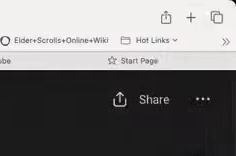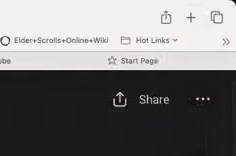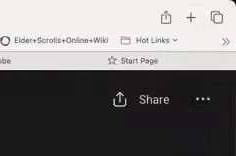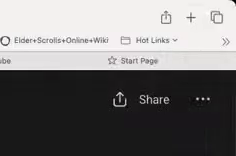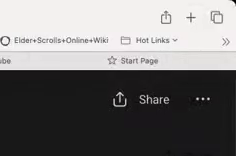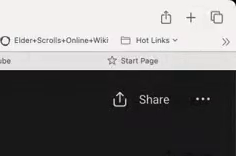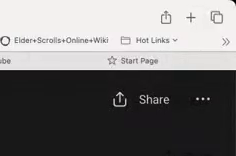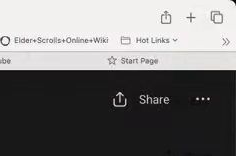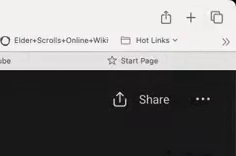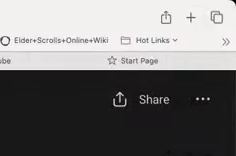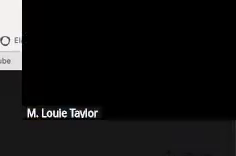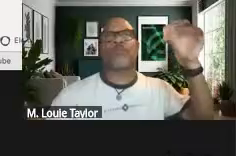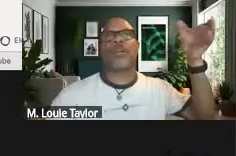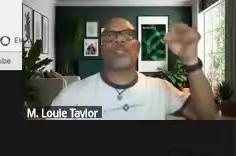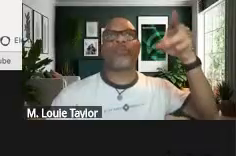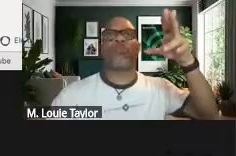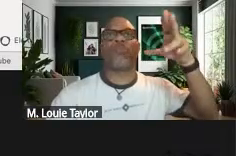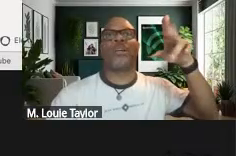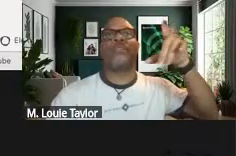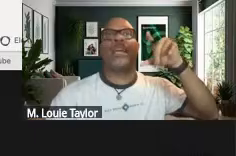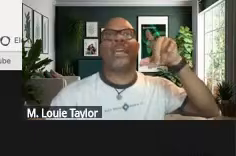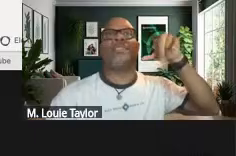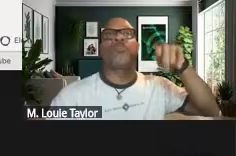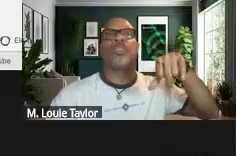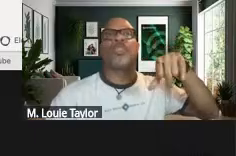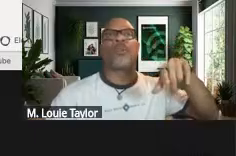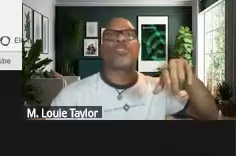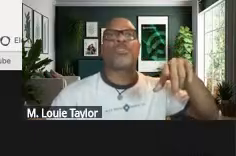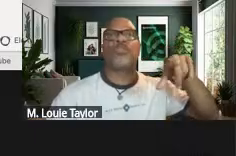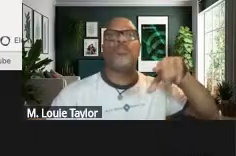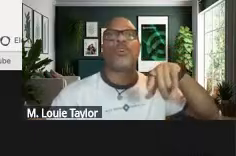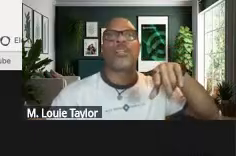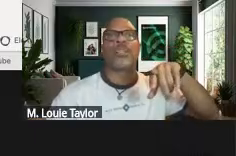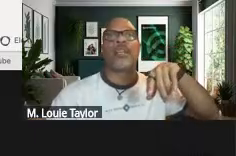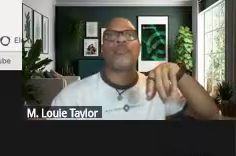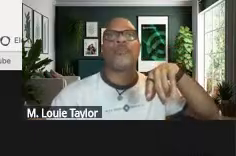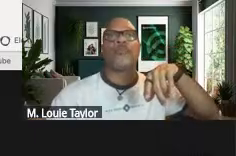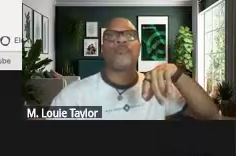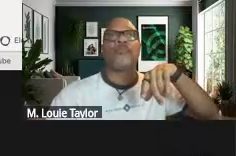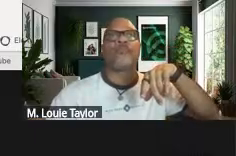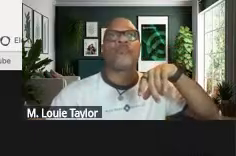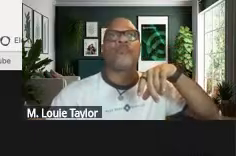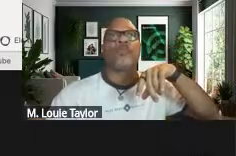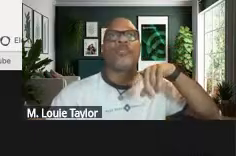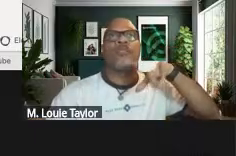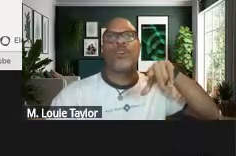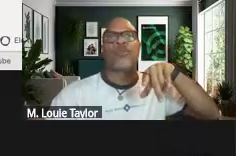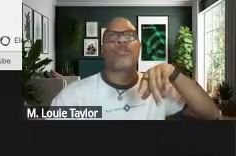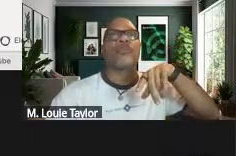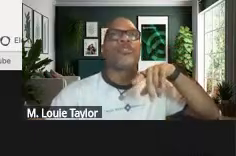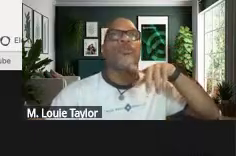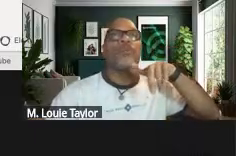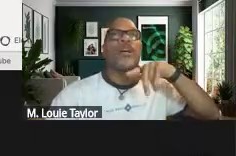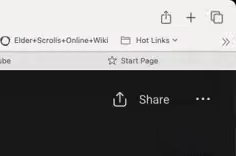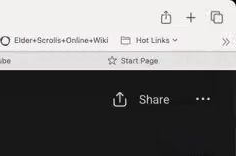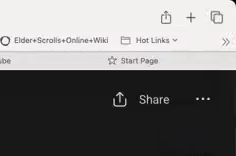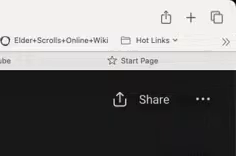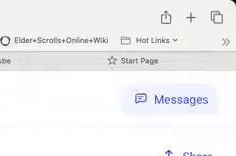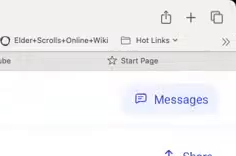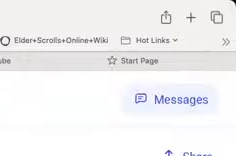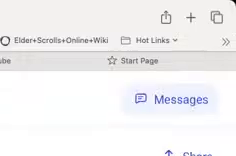question post or response number 1 ends with the question, do you want a set of drops? Do you want a